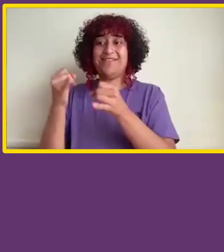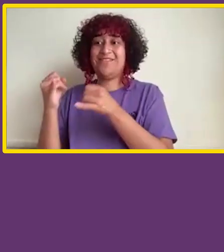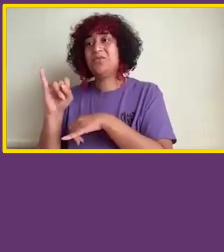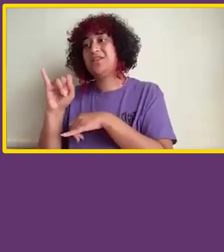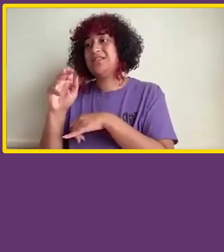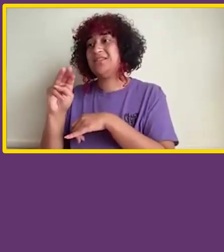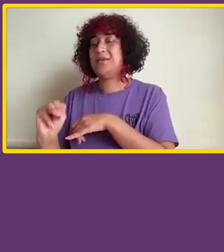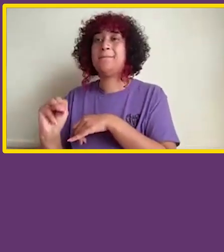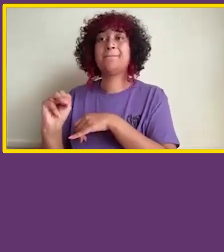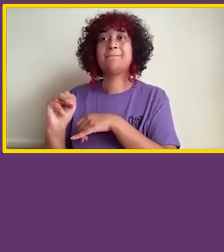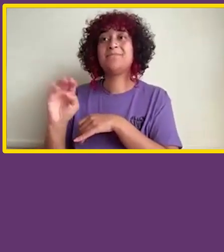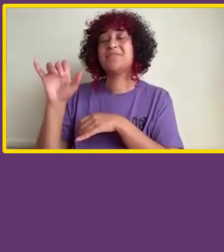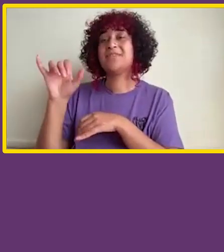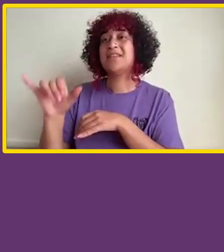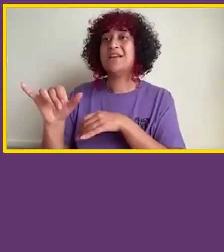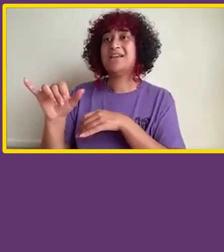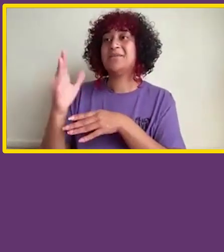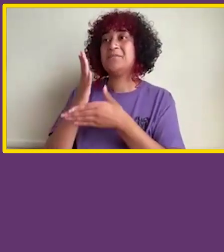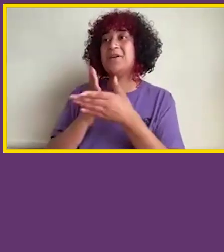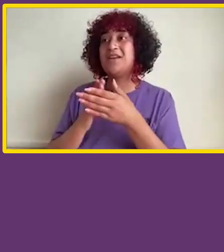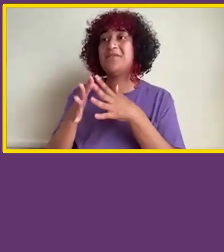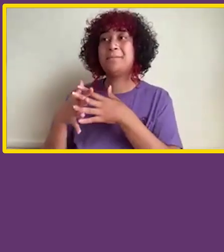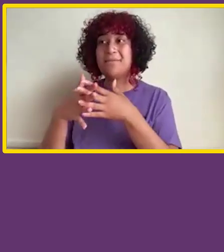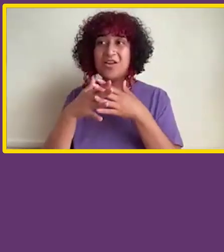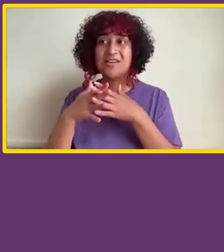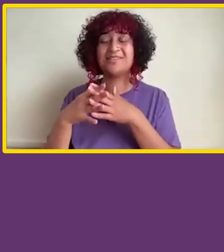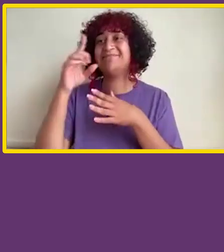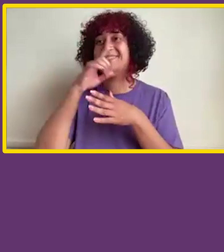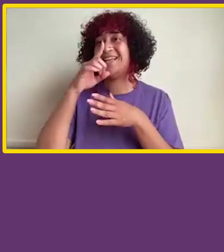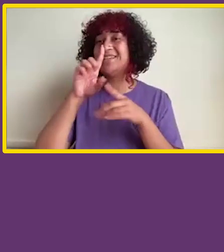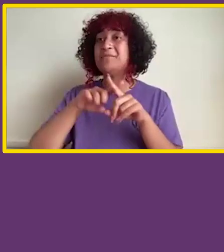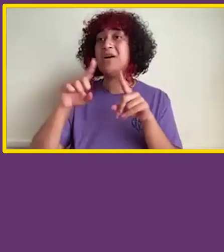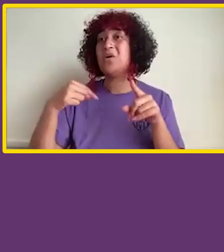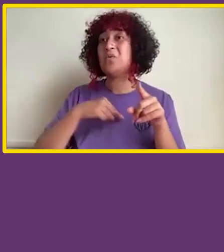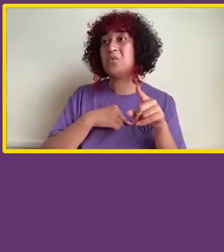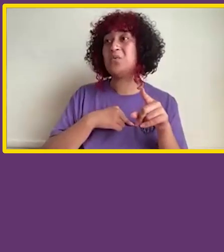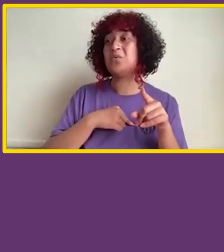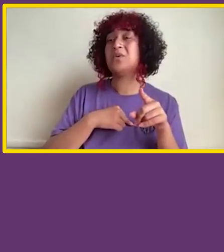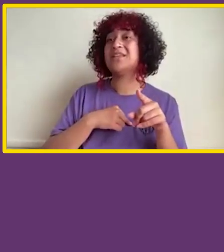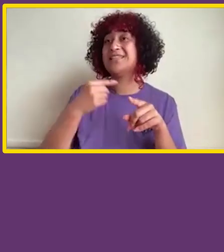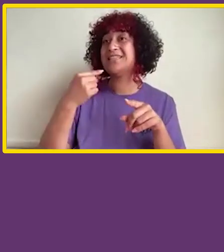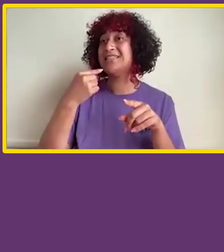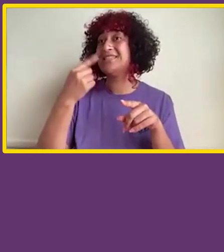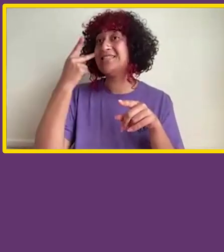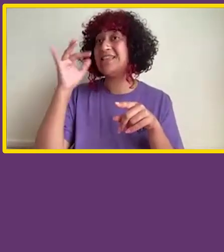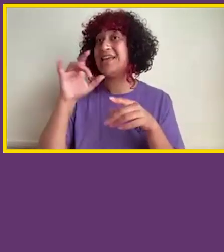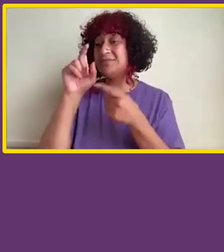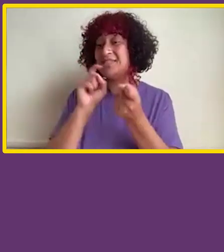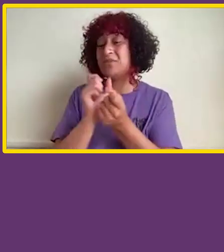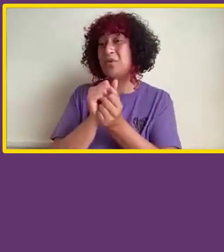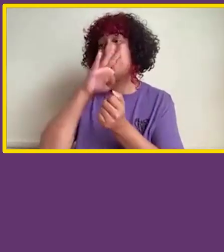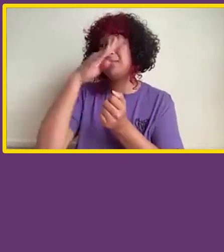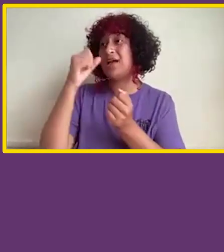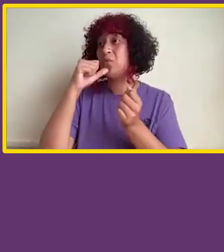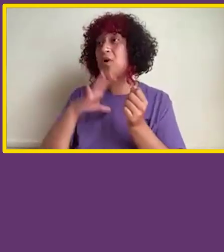individualism that's part of American mythology, right? But we actually see it in Black. So specifically, Black women are leading the nation right